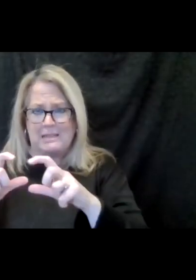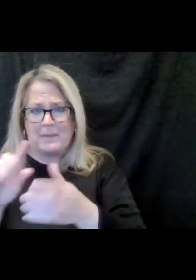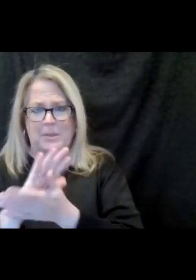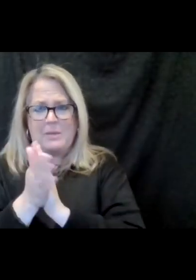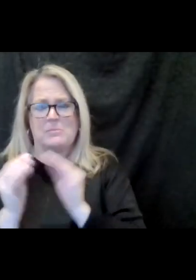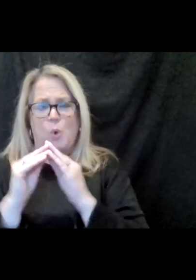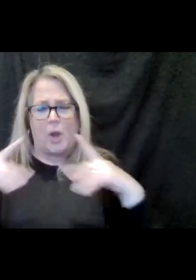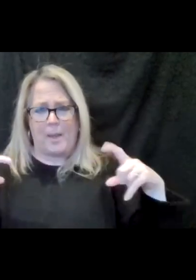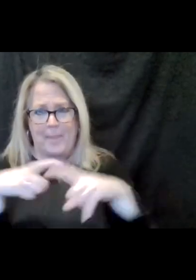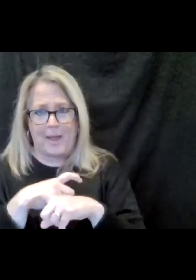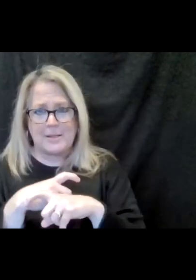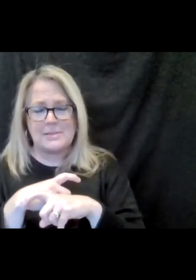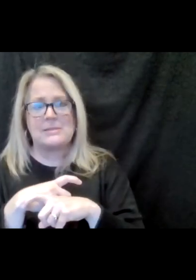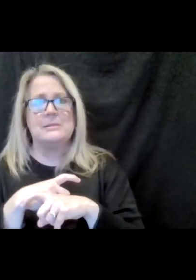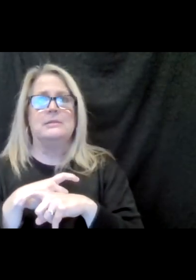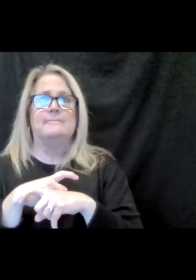more complex.